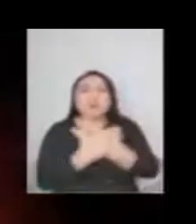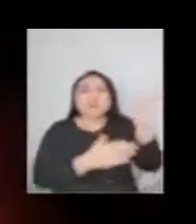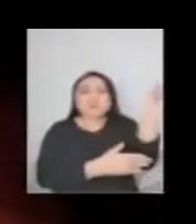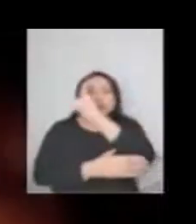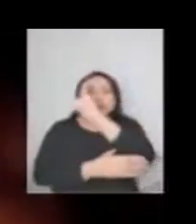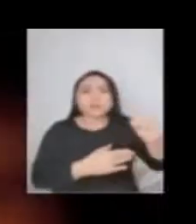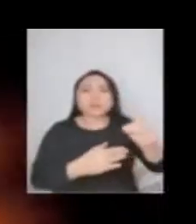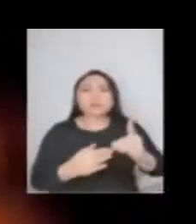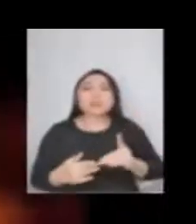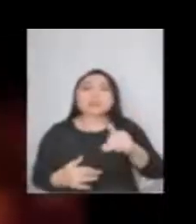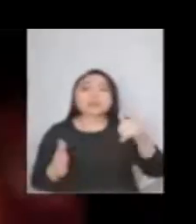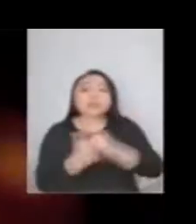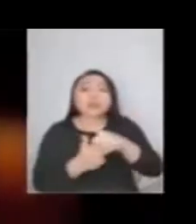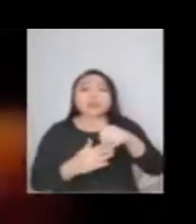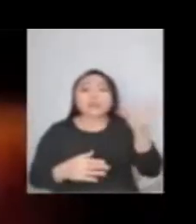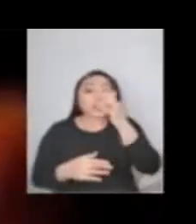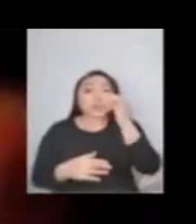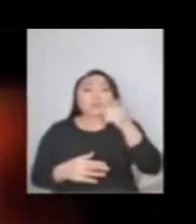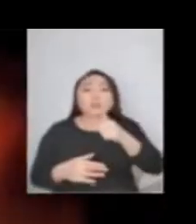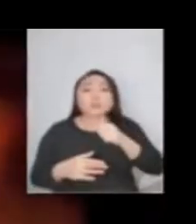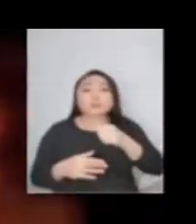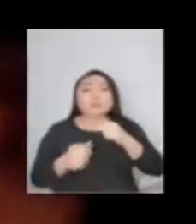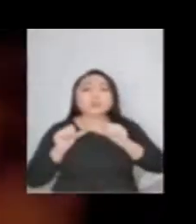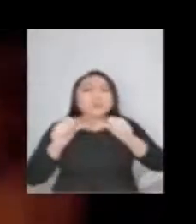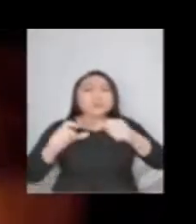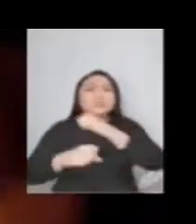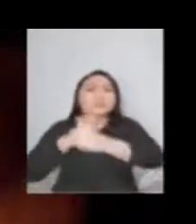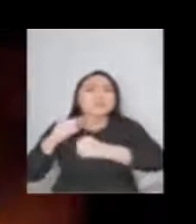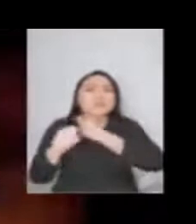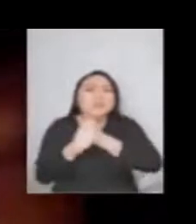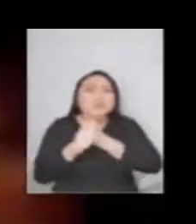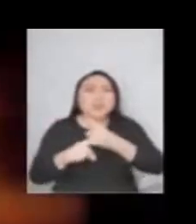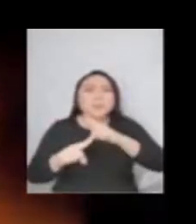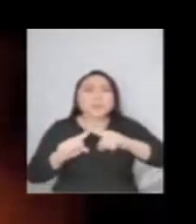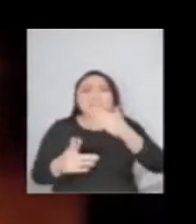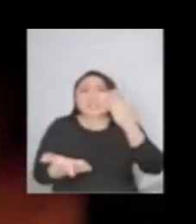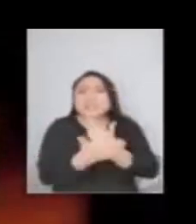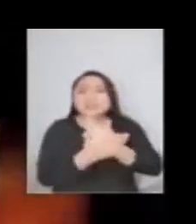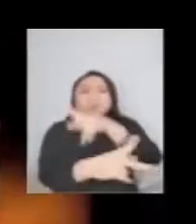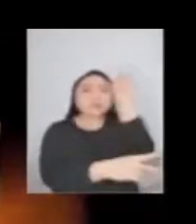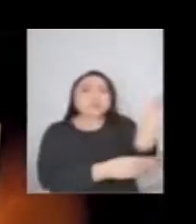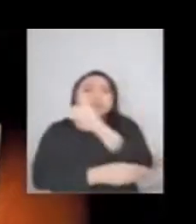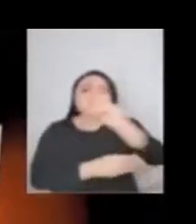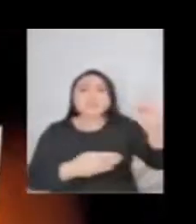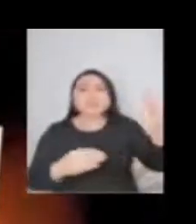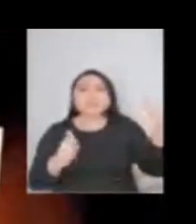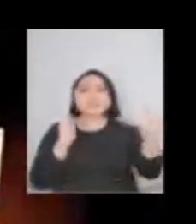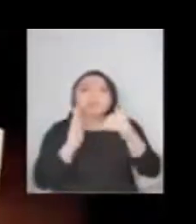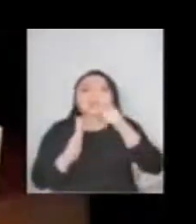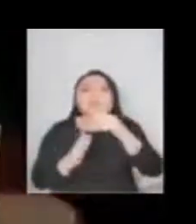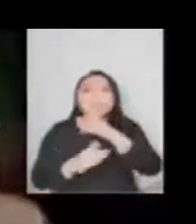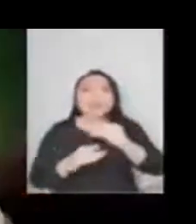leadership positions in government, development councils, planning bodies, international bodies, and the private sector.